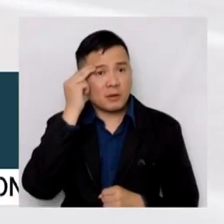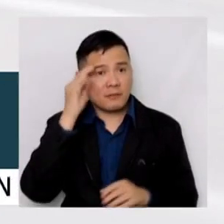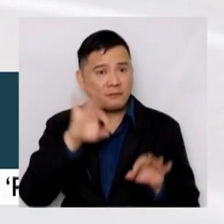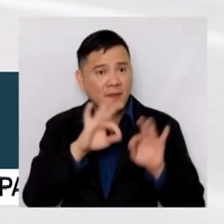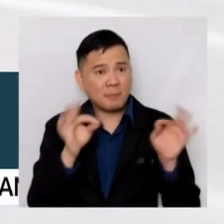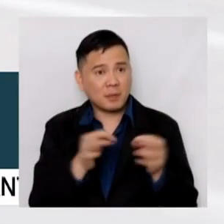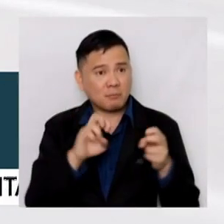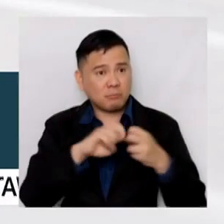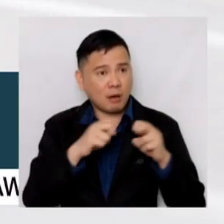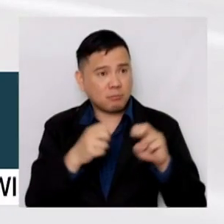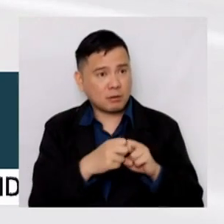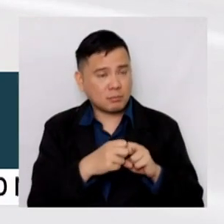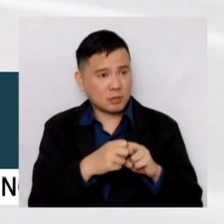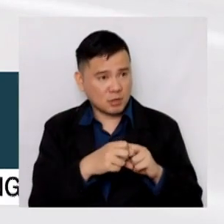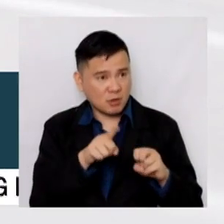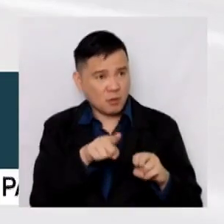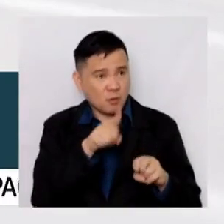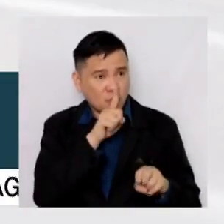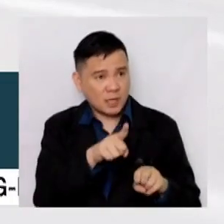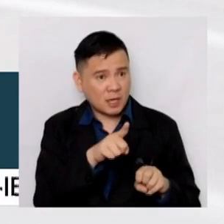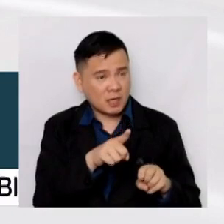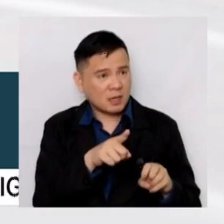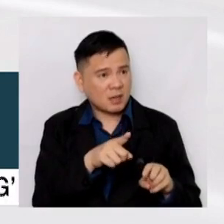be put to rest?